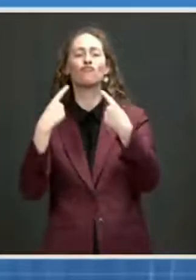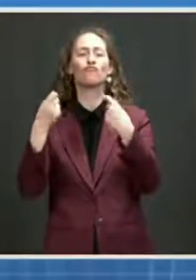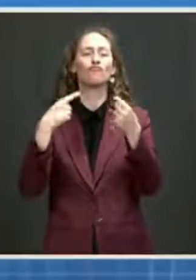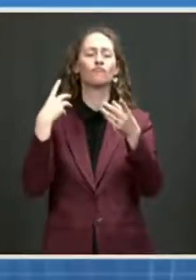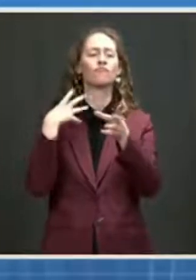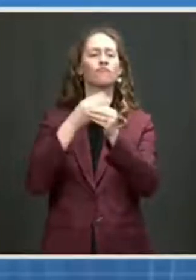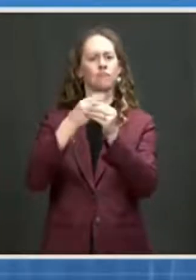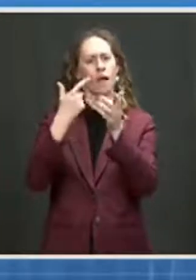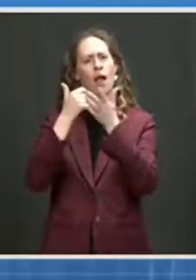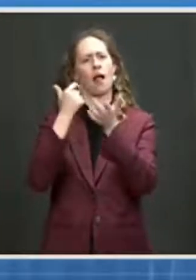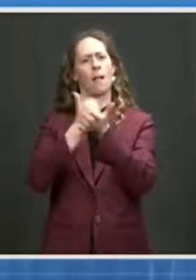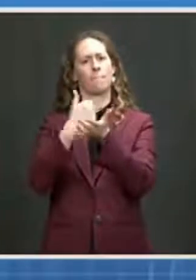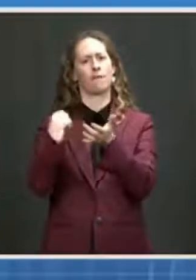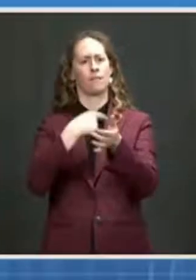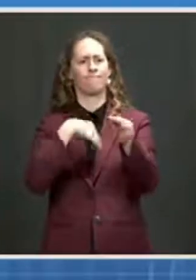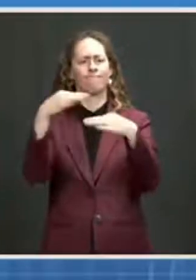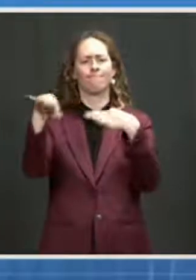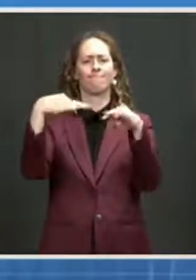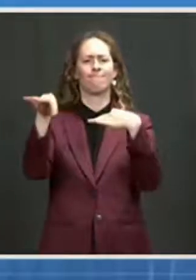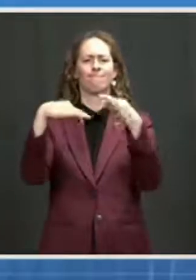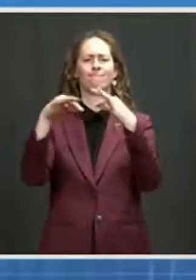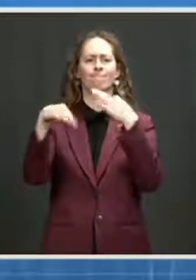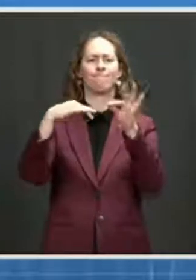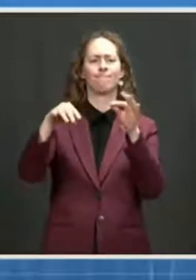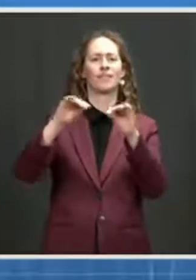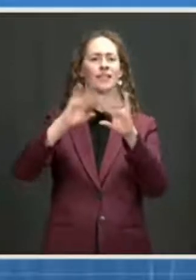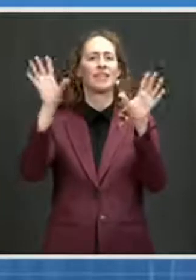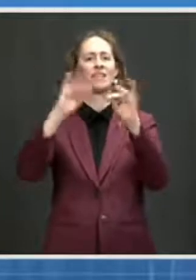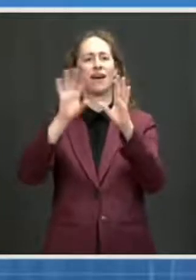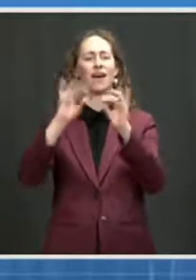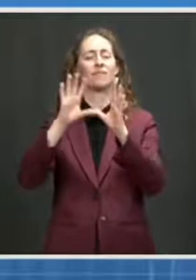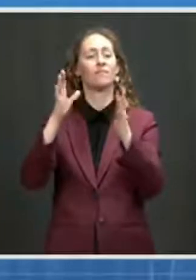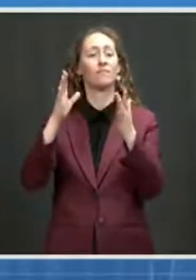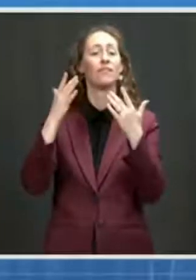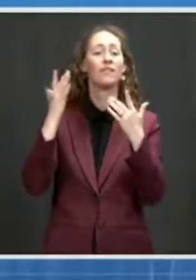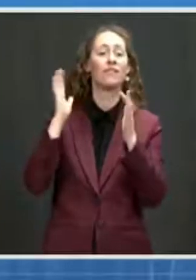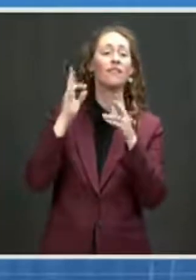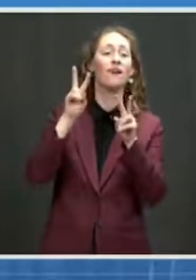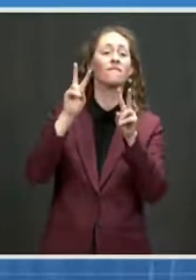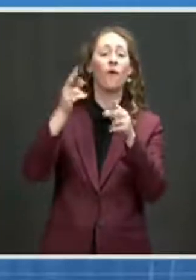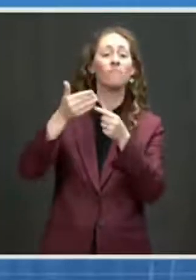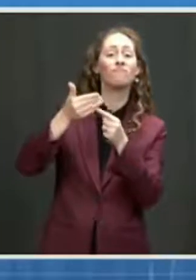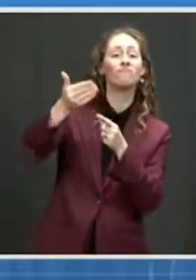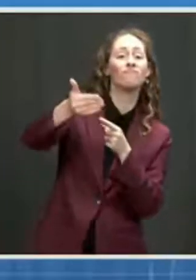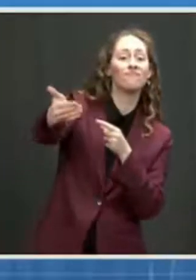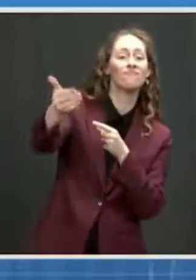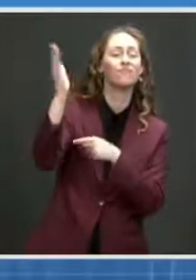the public. And we will look forward to the next briefing. Thank you very much.